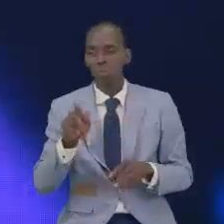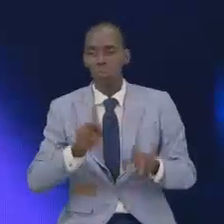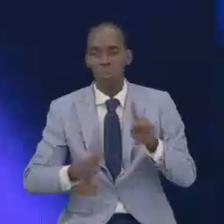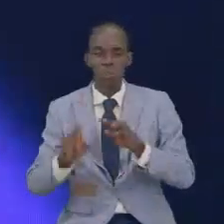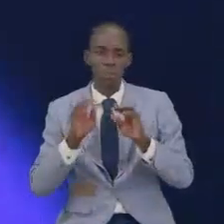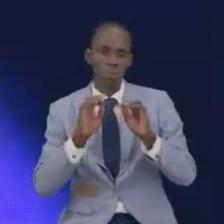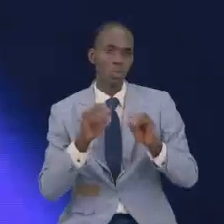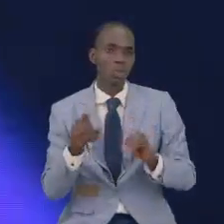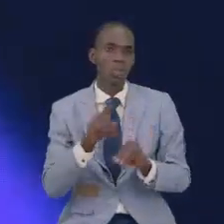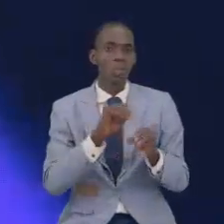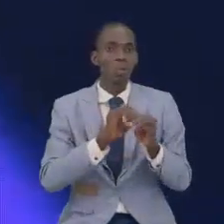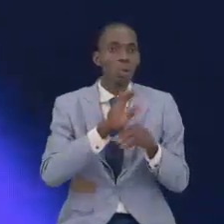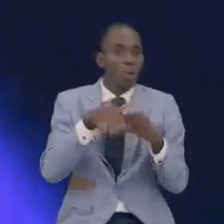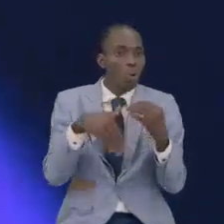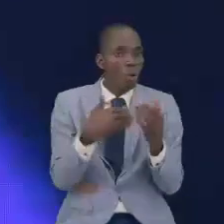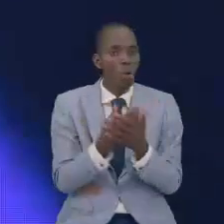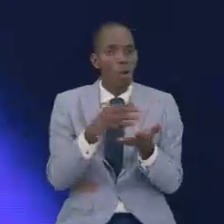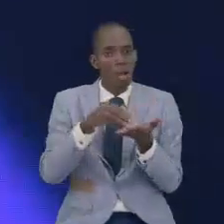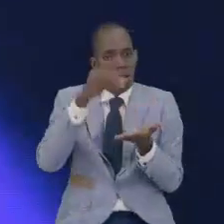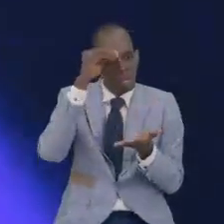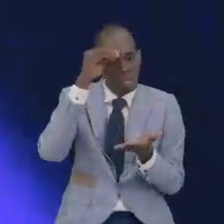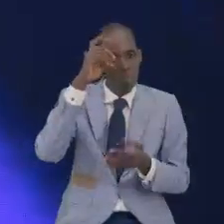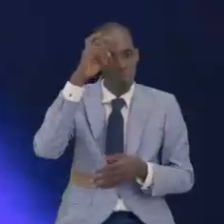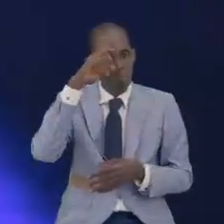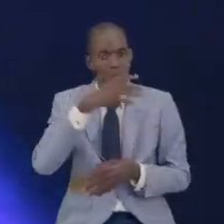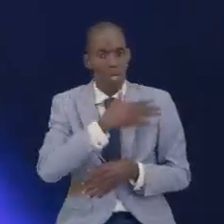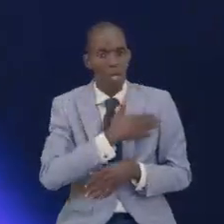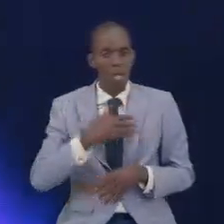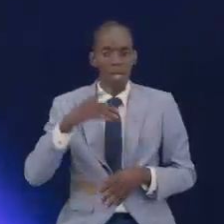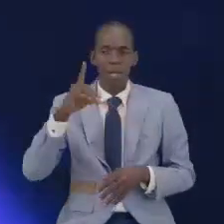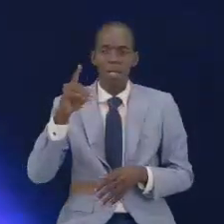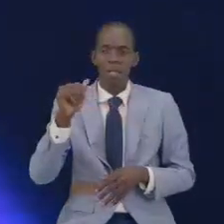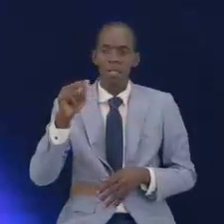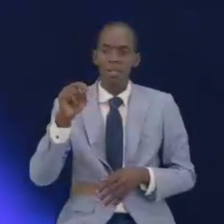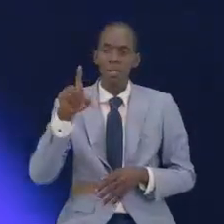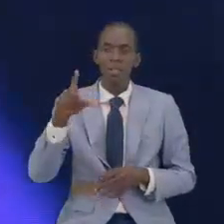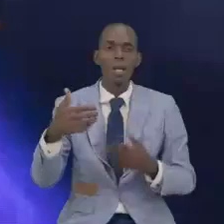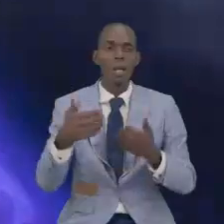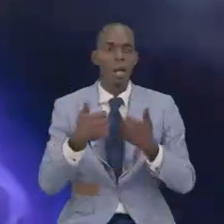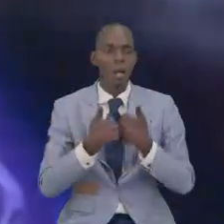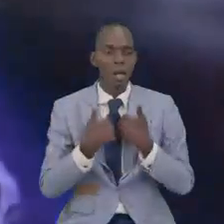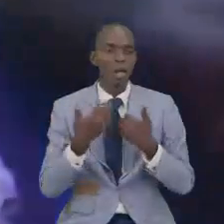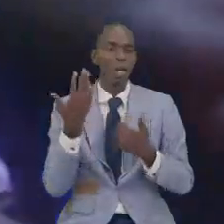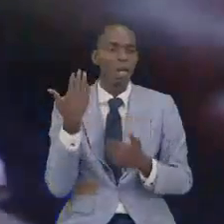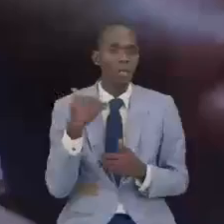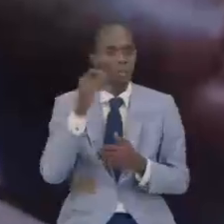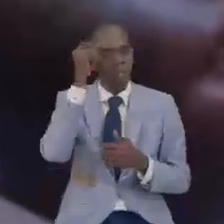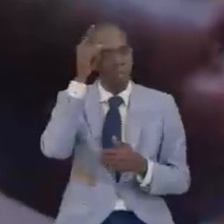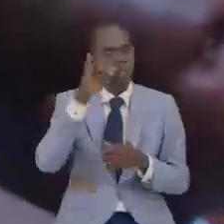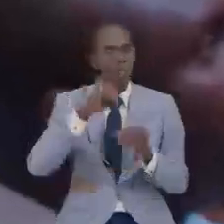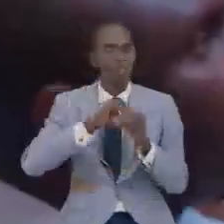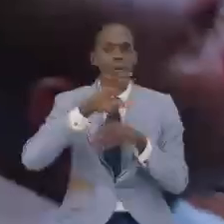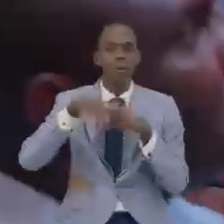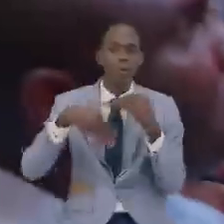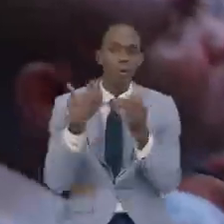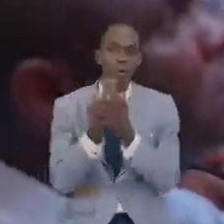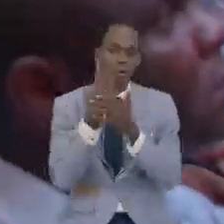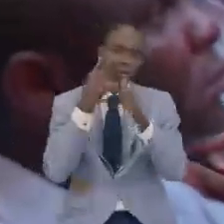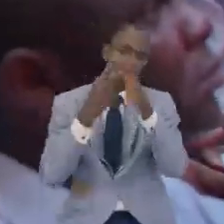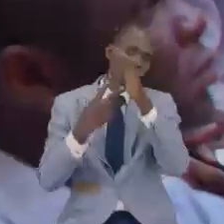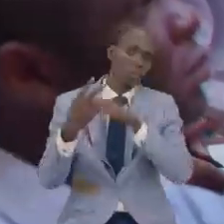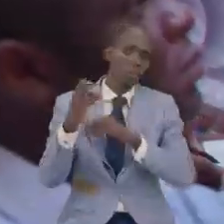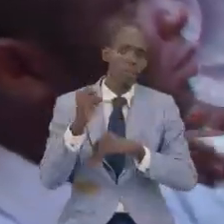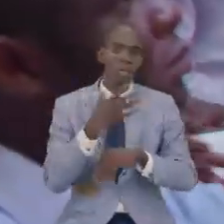all learning and wisdom, and Daniel had understanding in all visions and dreams. Look at